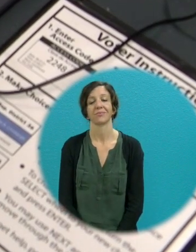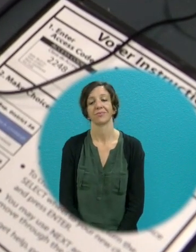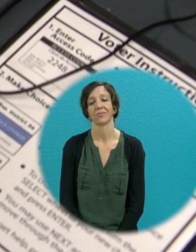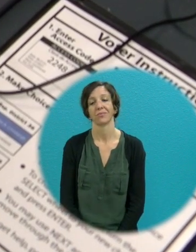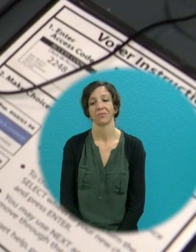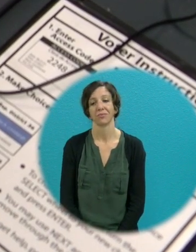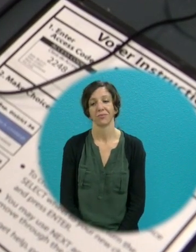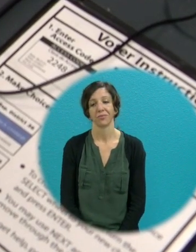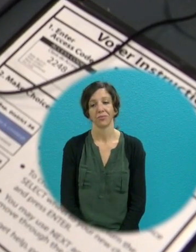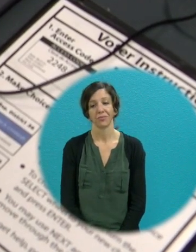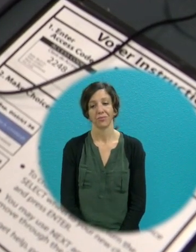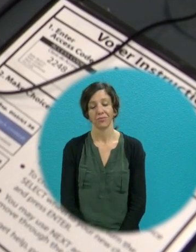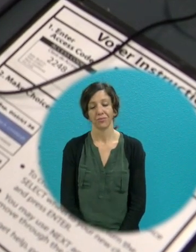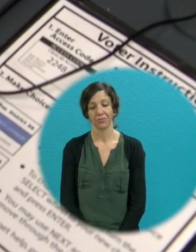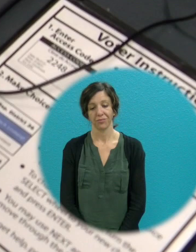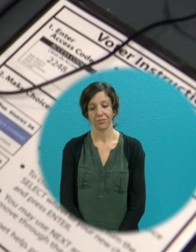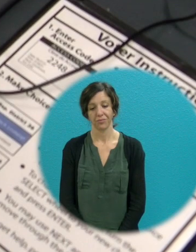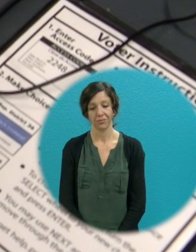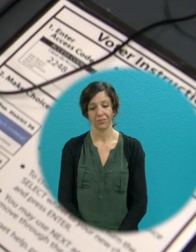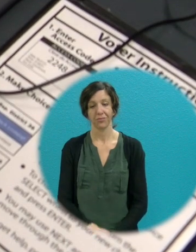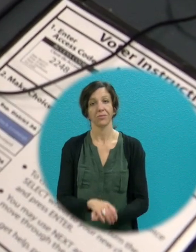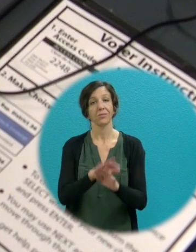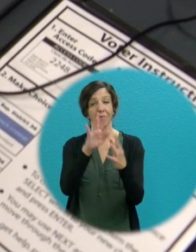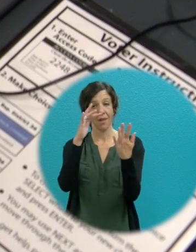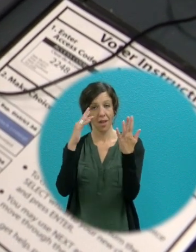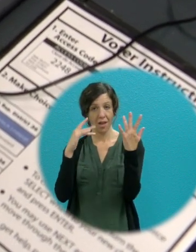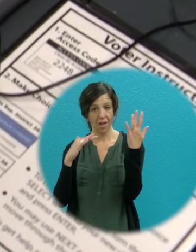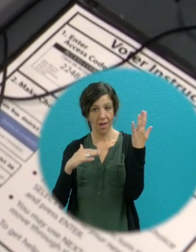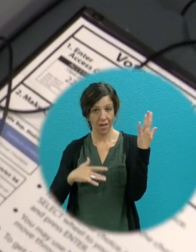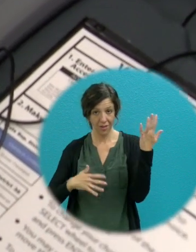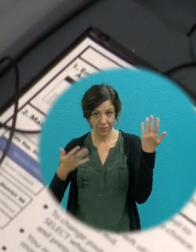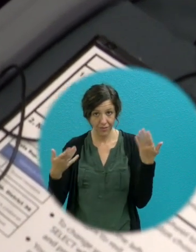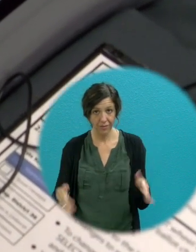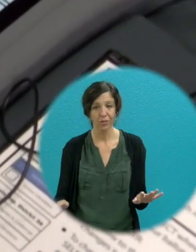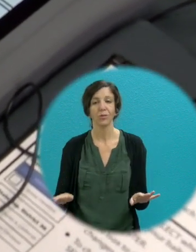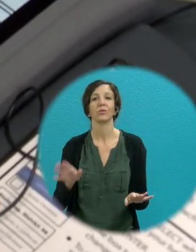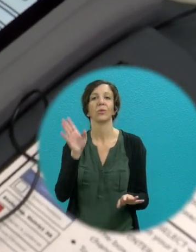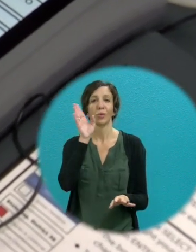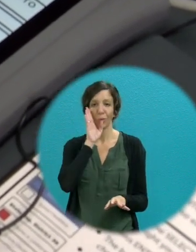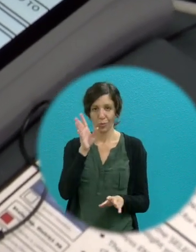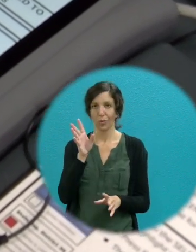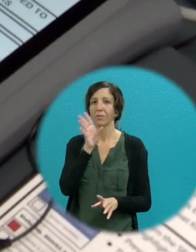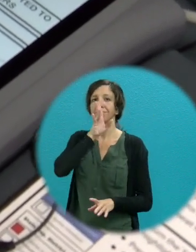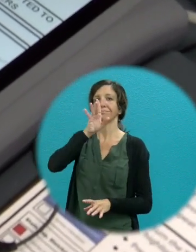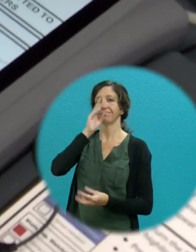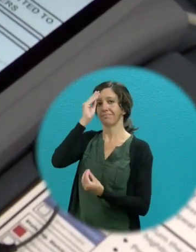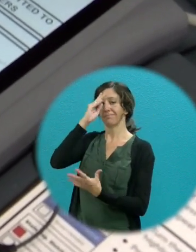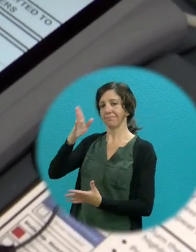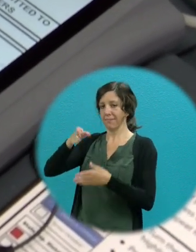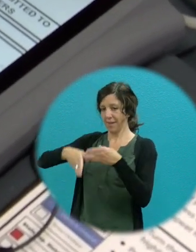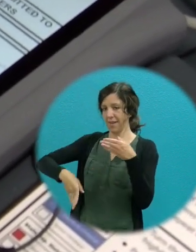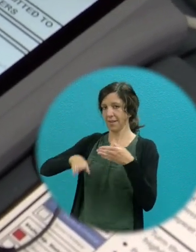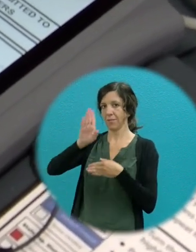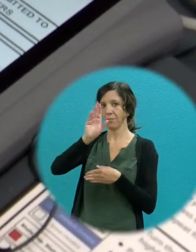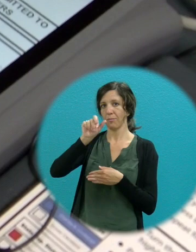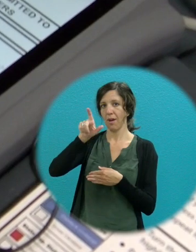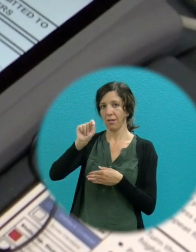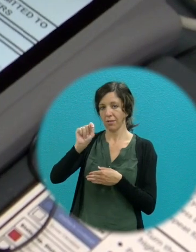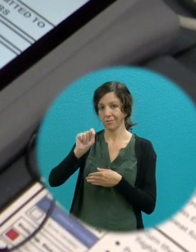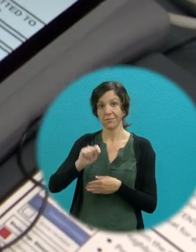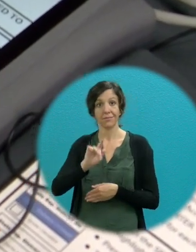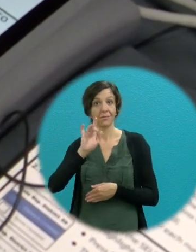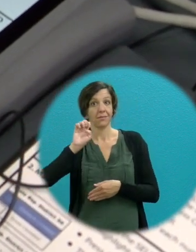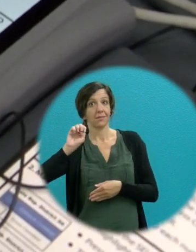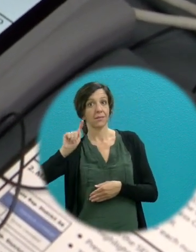Yes. Yes. And then once you reach Contest the 10. end of the ballot, it'll tell you end of the ballot. You'll hit enter, End of